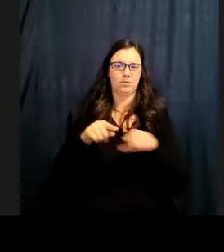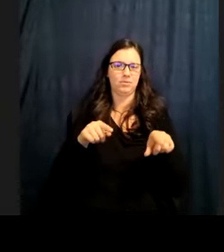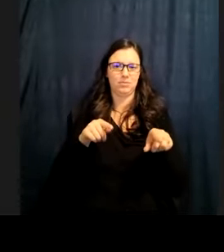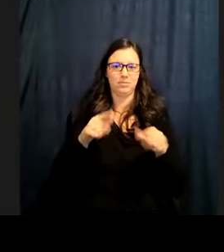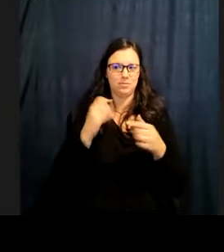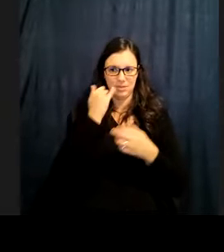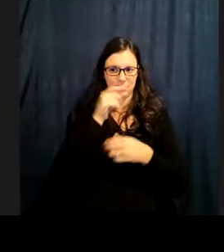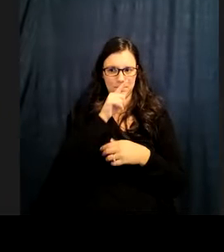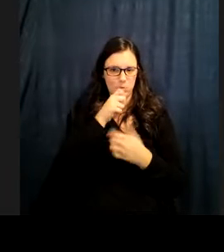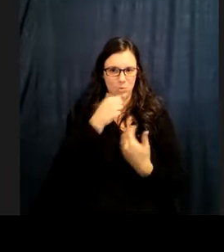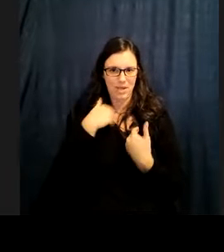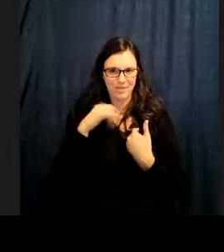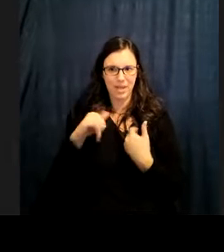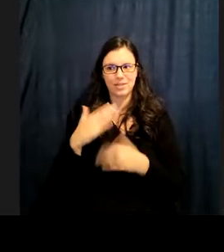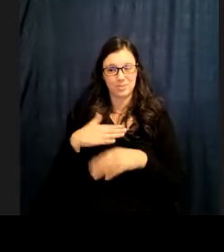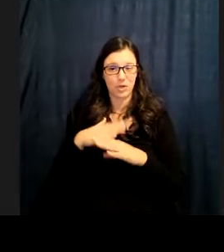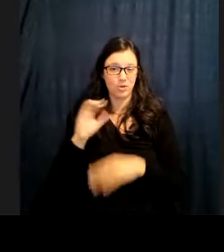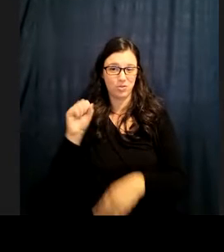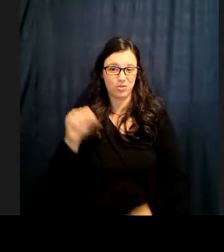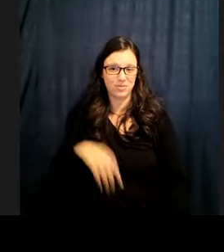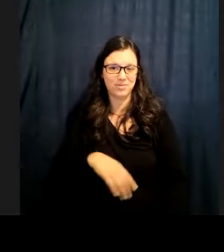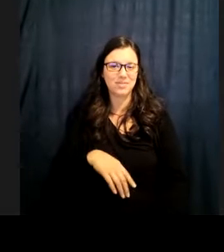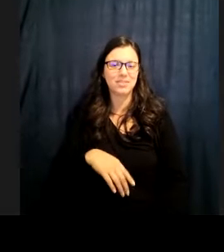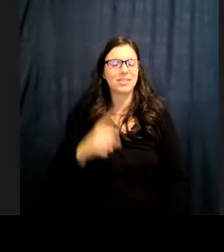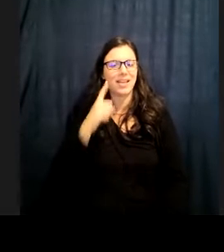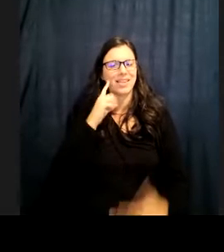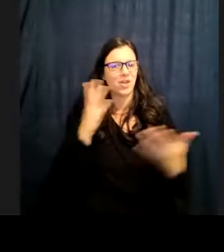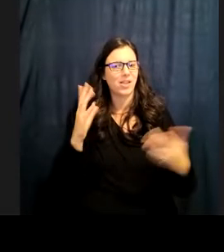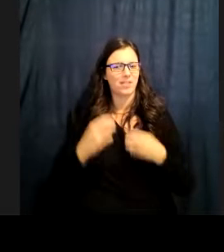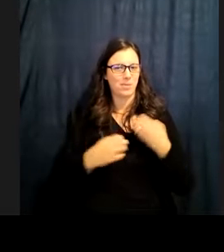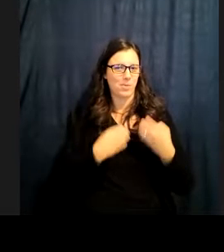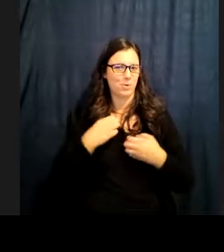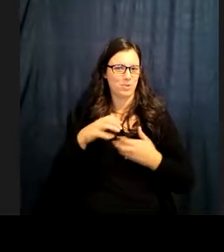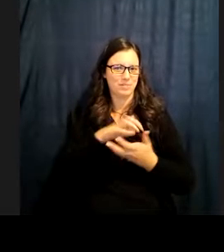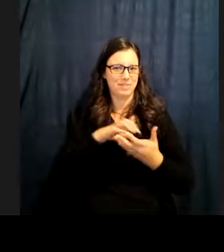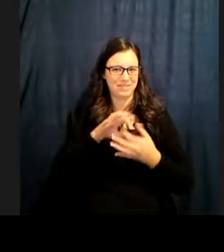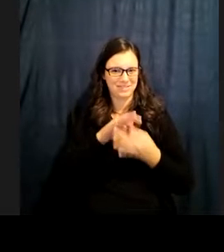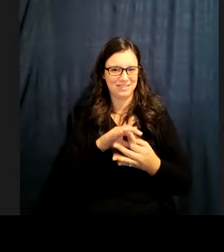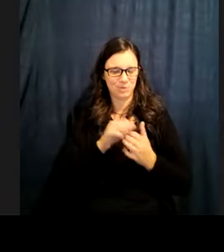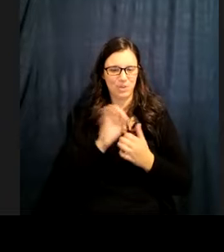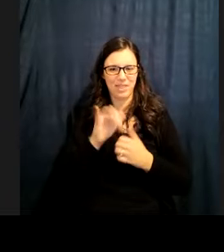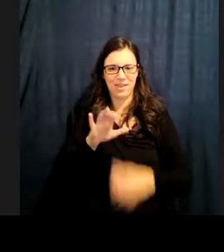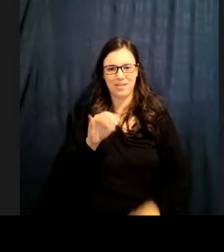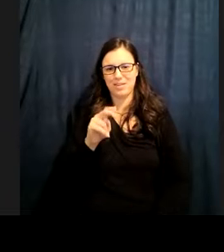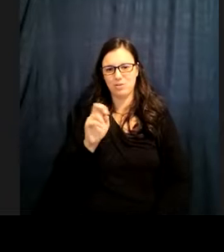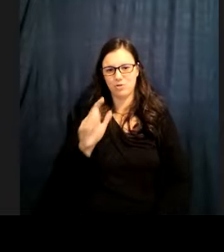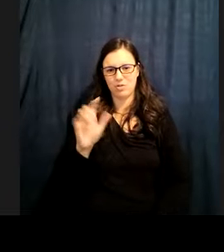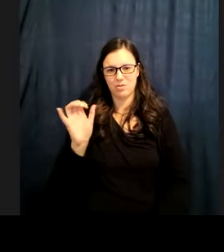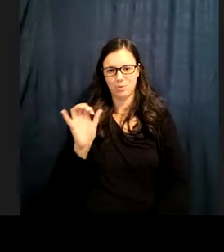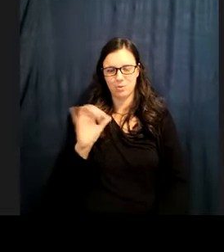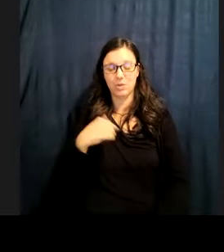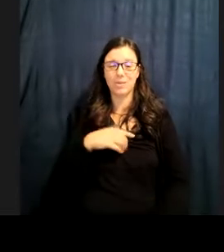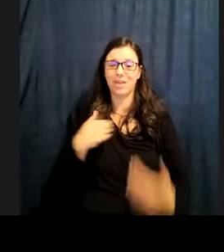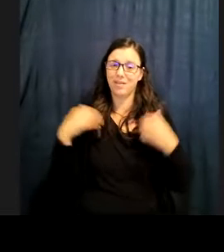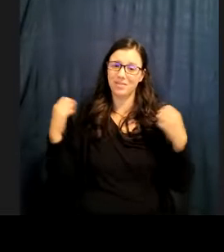it is a barrier. I think there's a lot of emotion mixed up in the conditionals, you know, and we have all